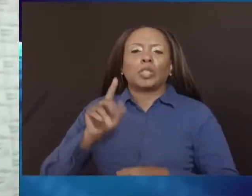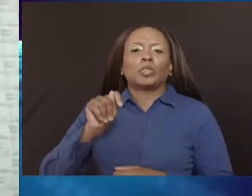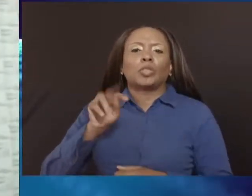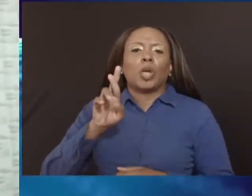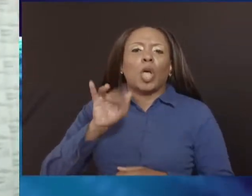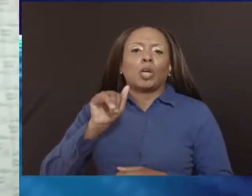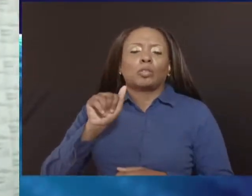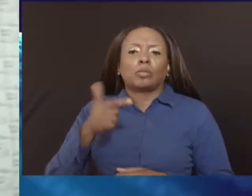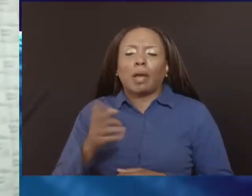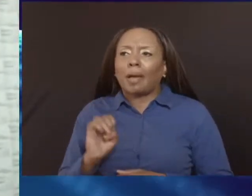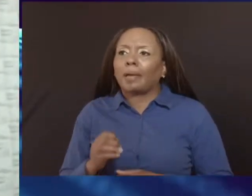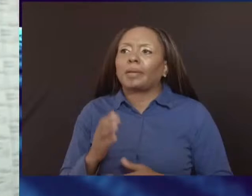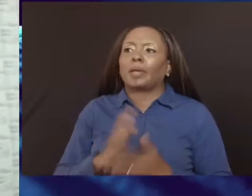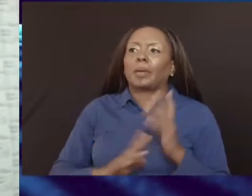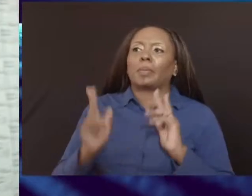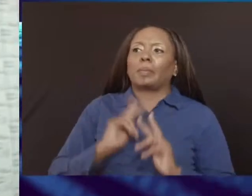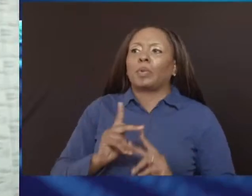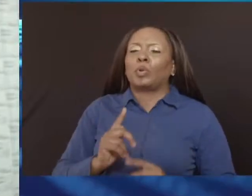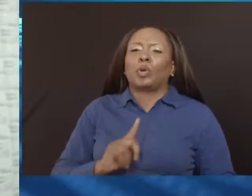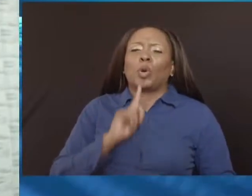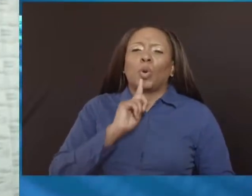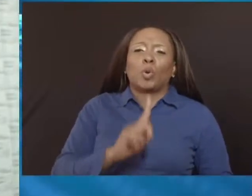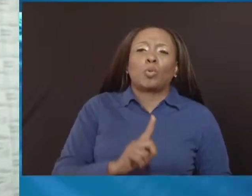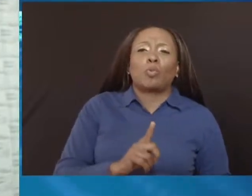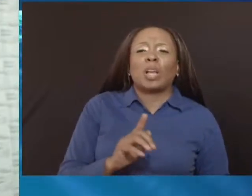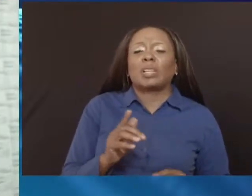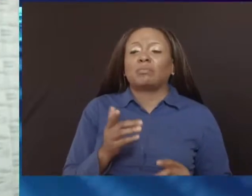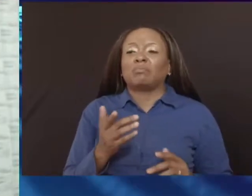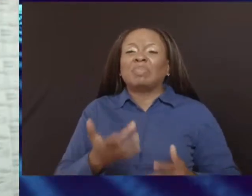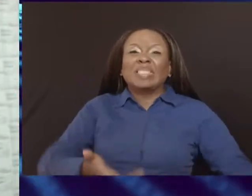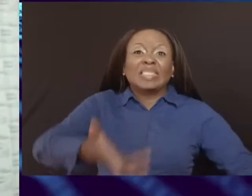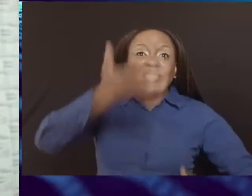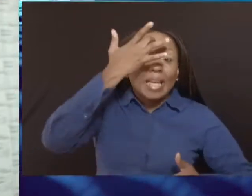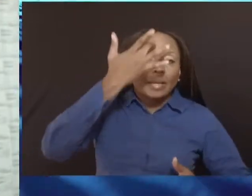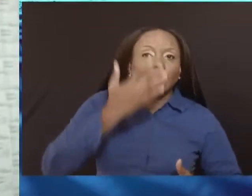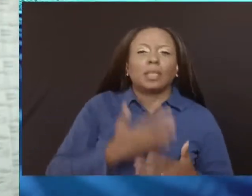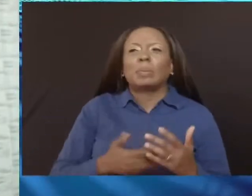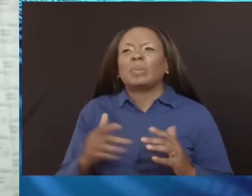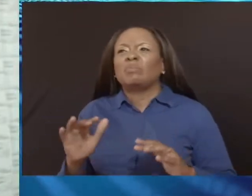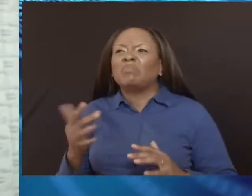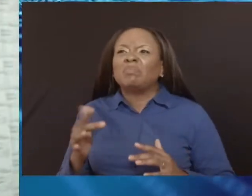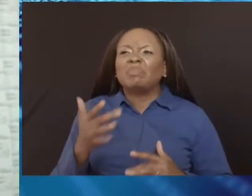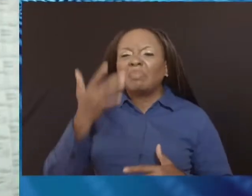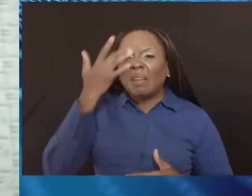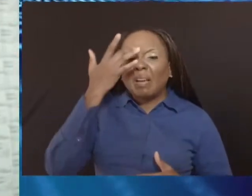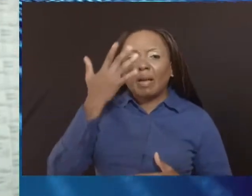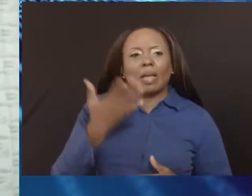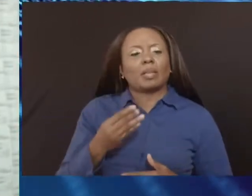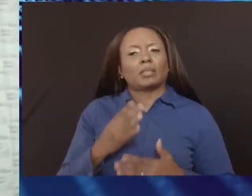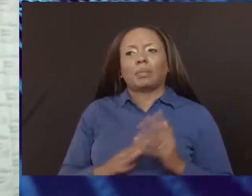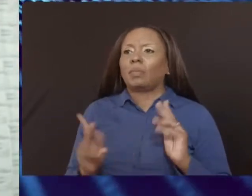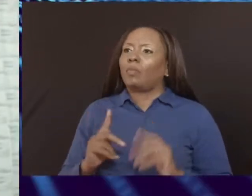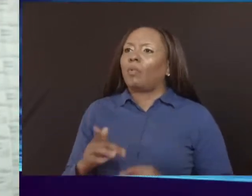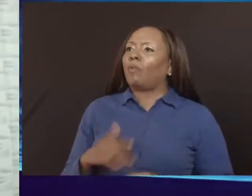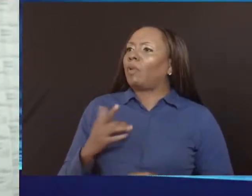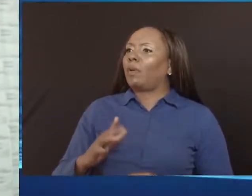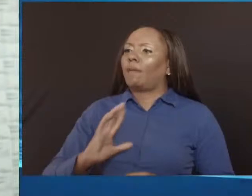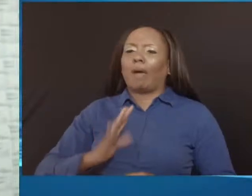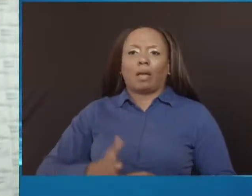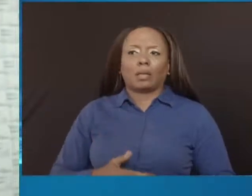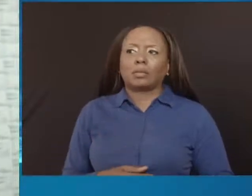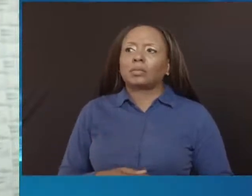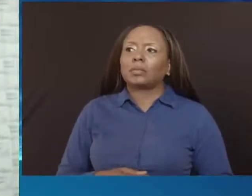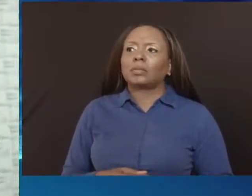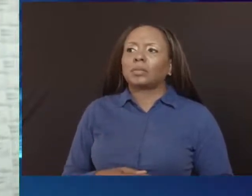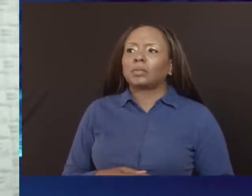colors, your red, your green, your yellow. In terms of, since this process has started, can